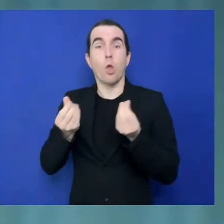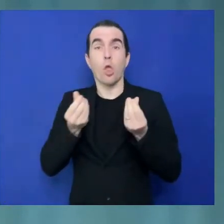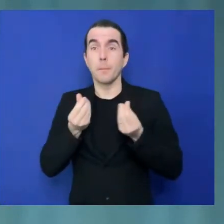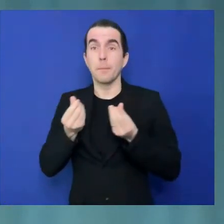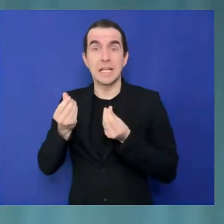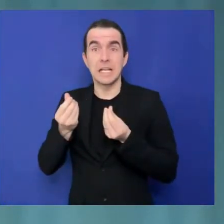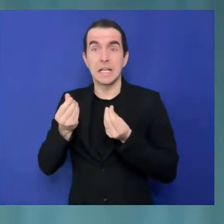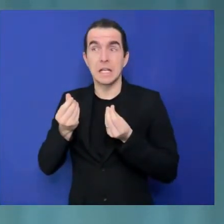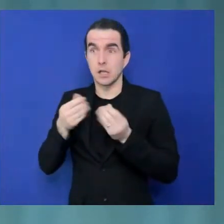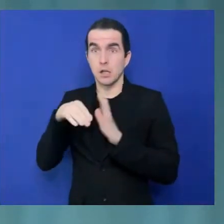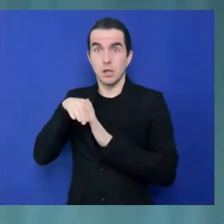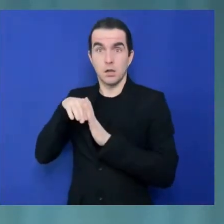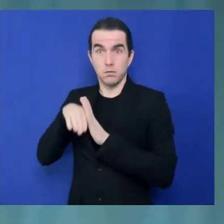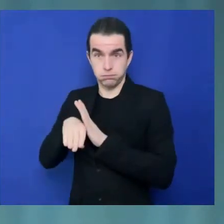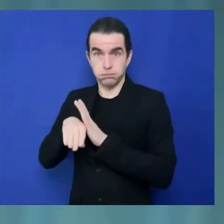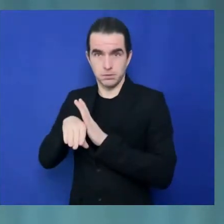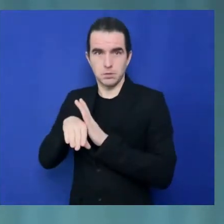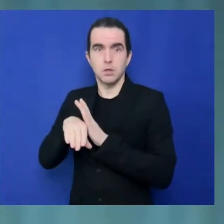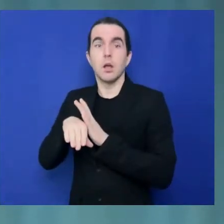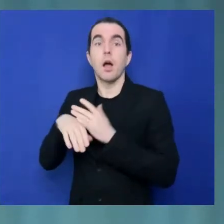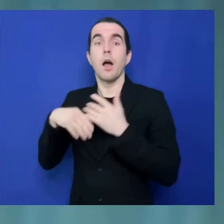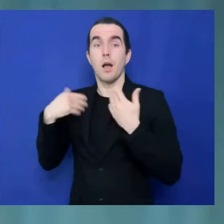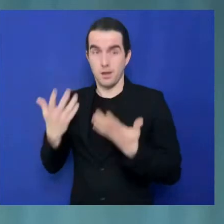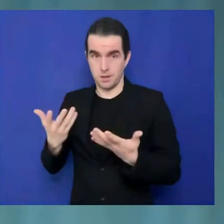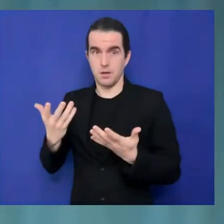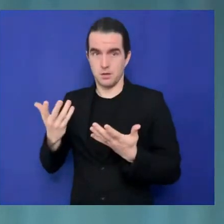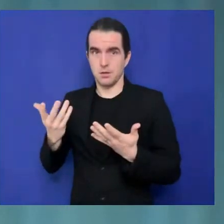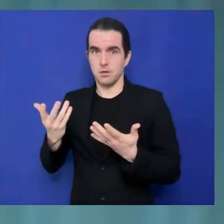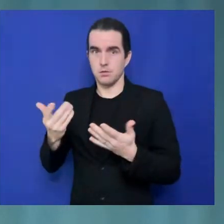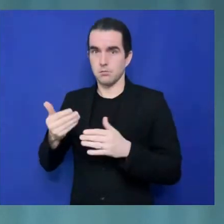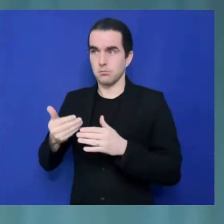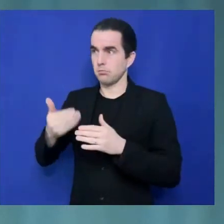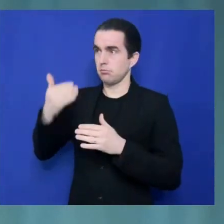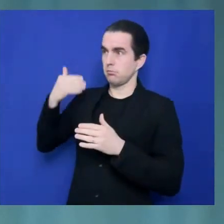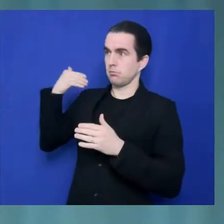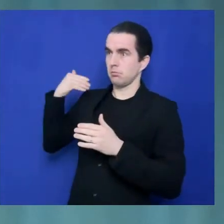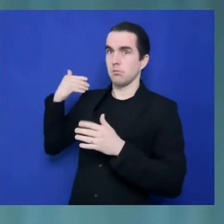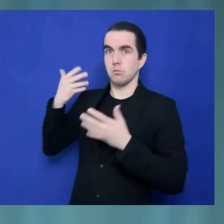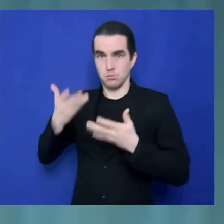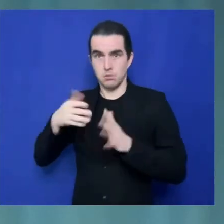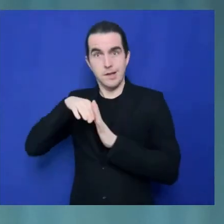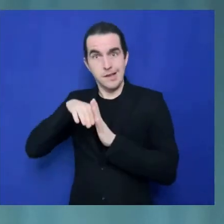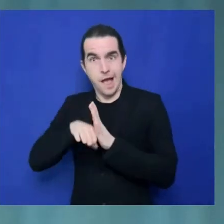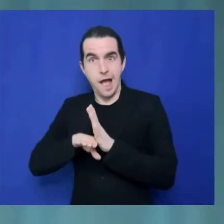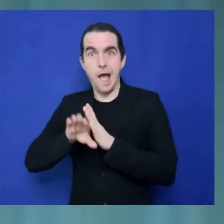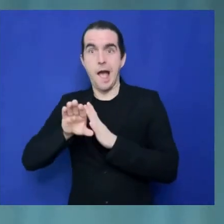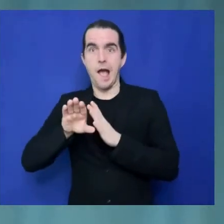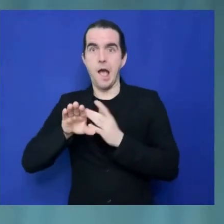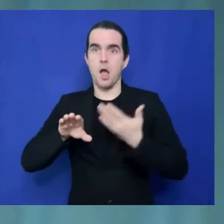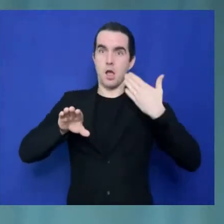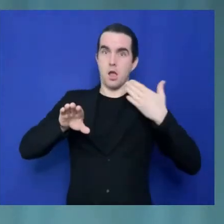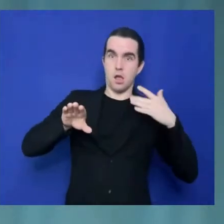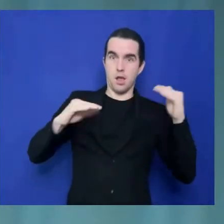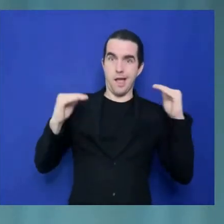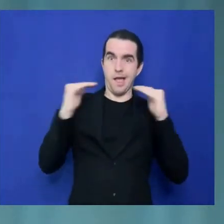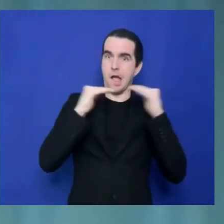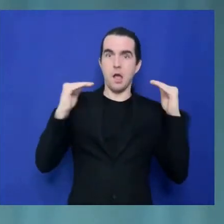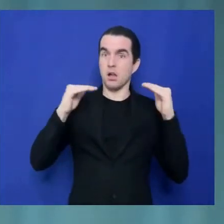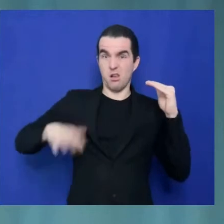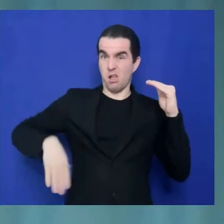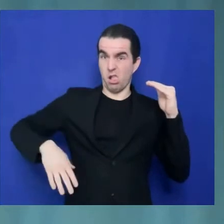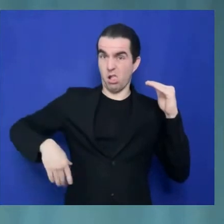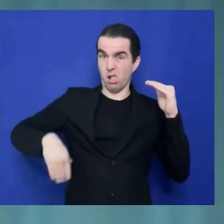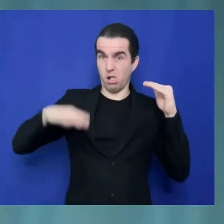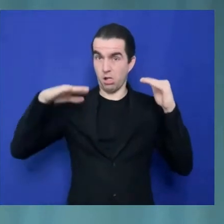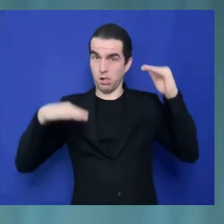push technologies for equal access further out of reach in low-income countries. We need governments to work with civil society,